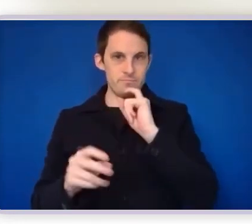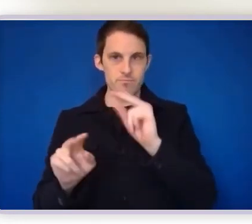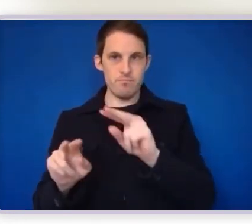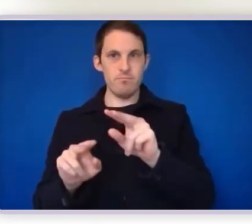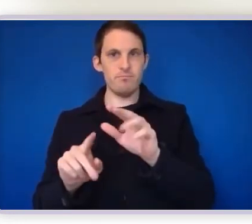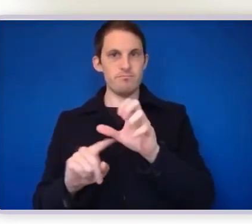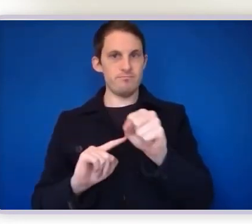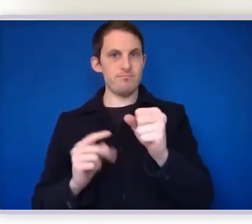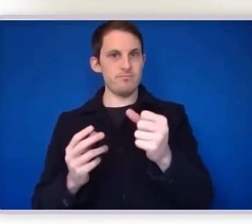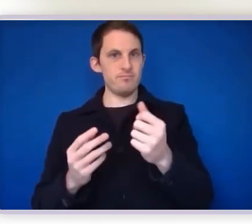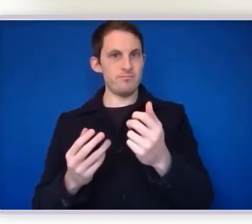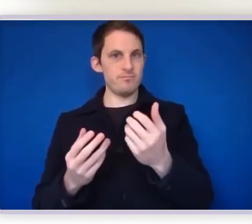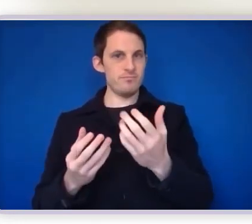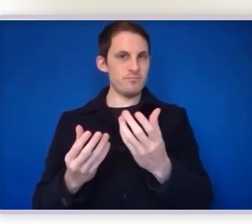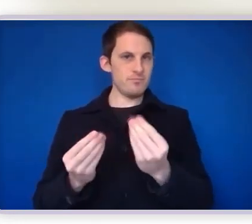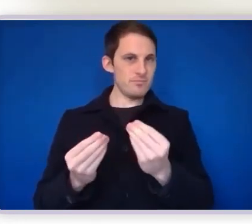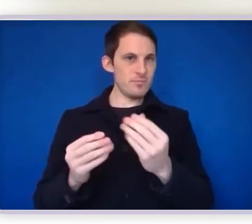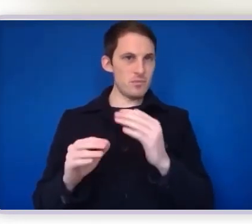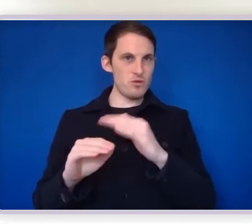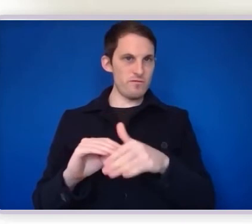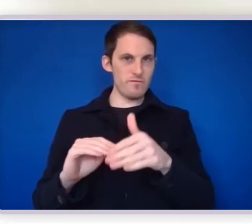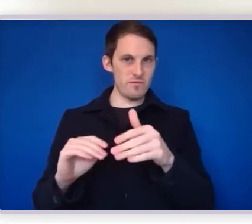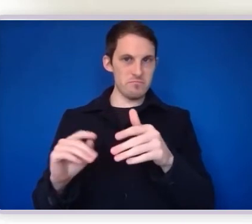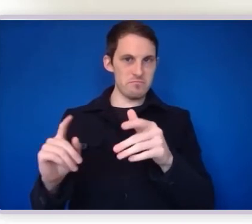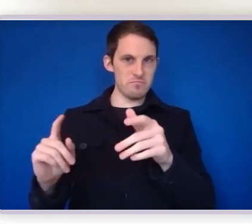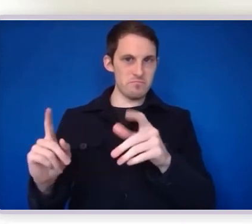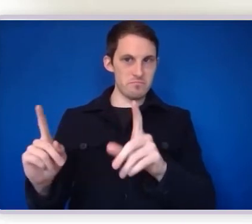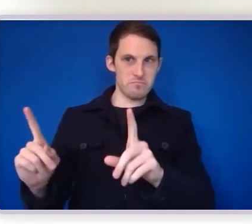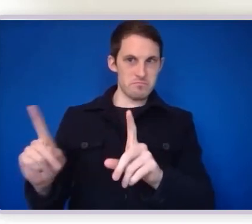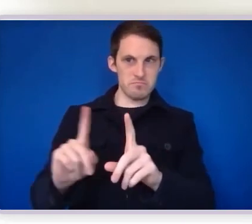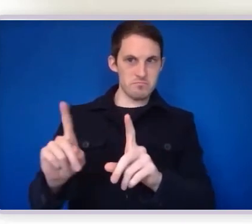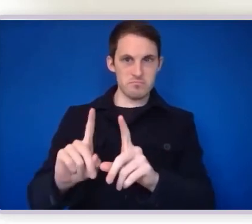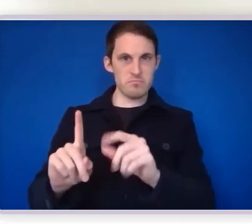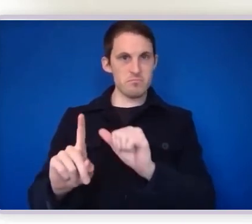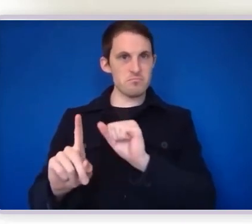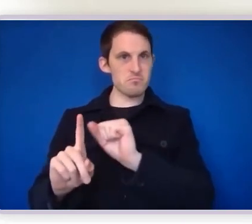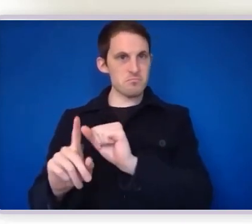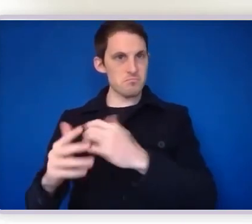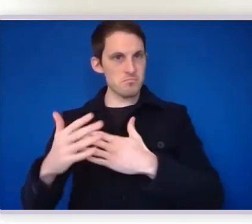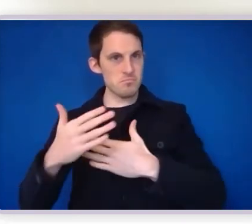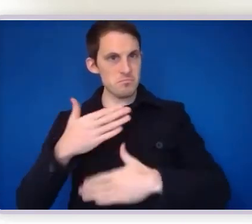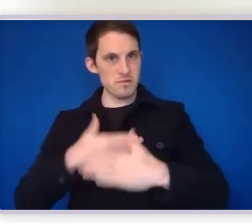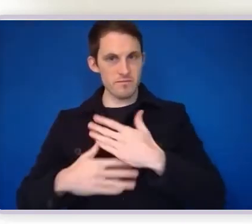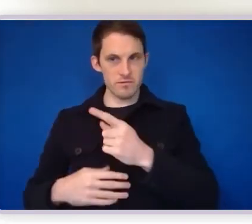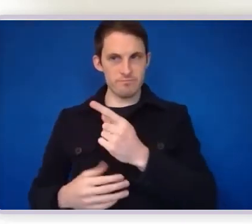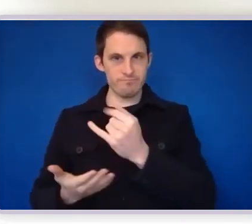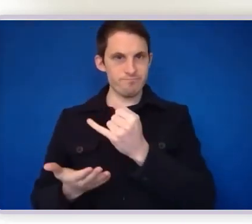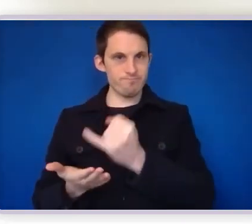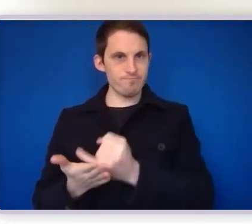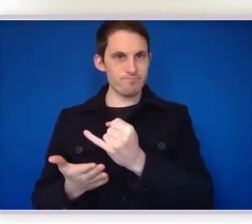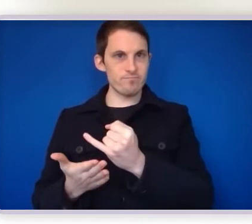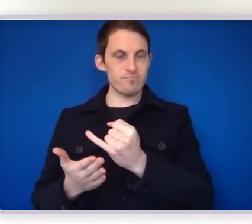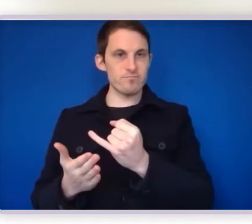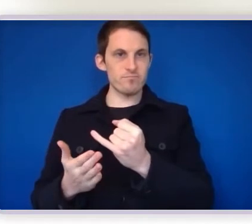someone has conducted, been guilty of certain conduct where you should